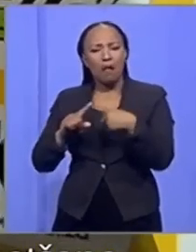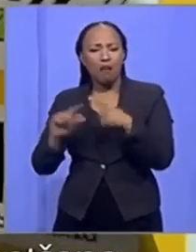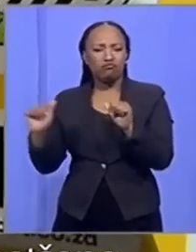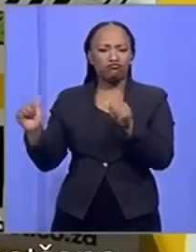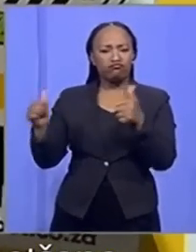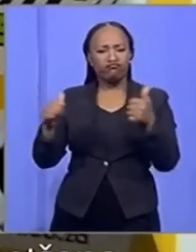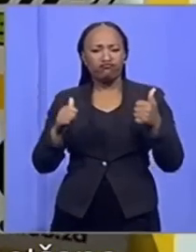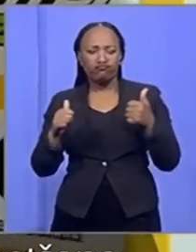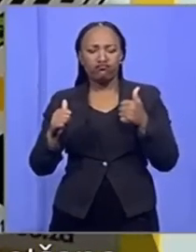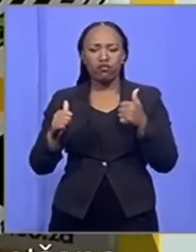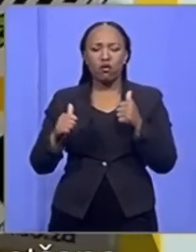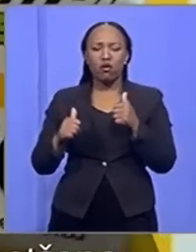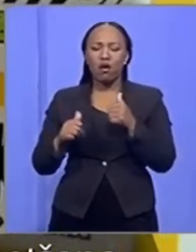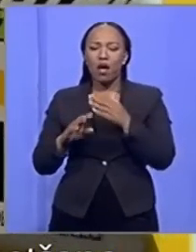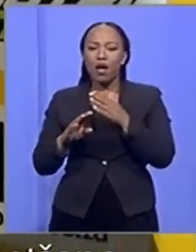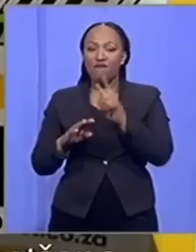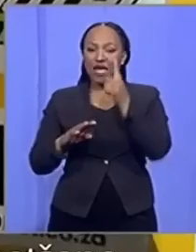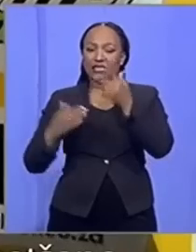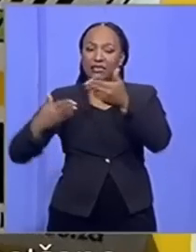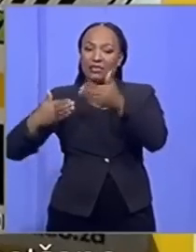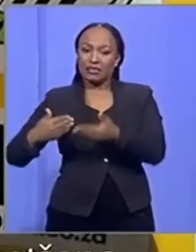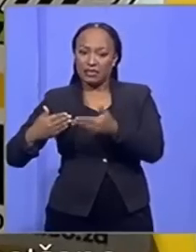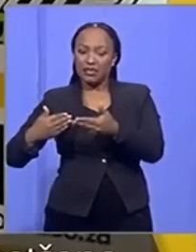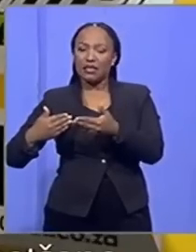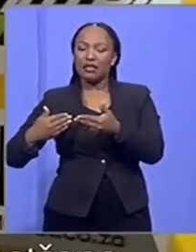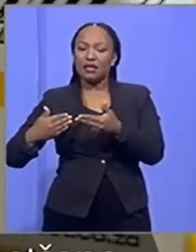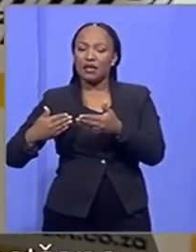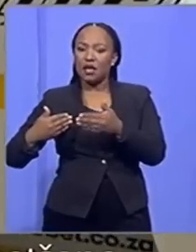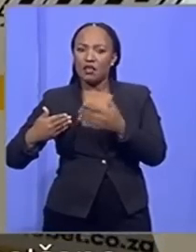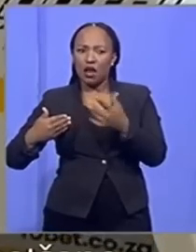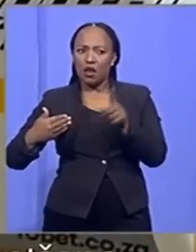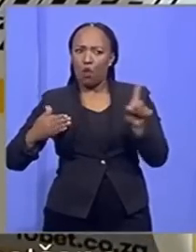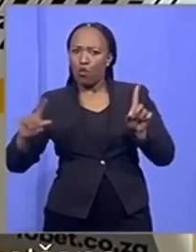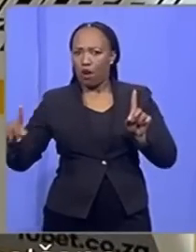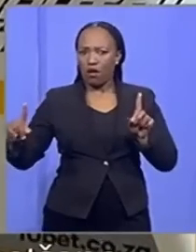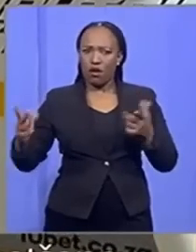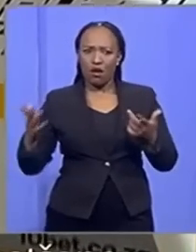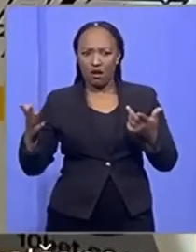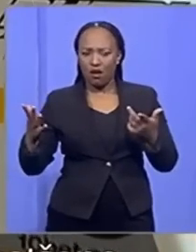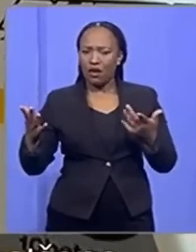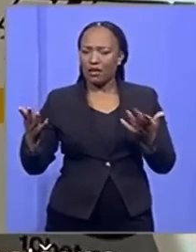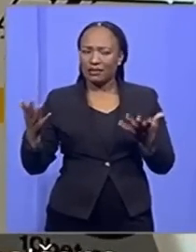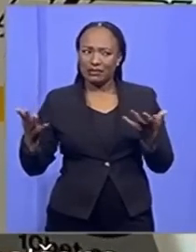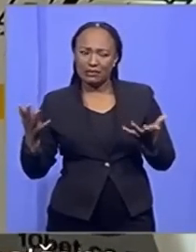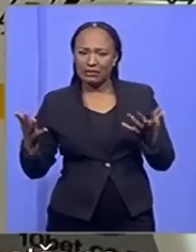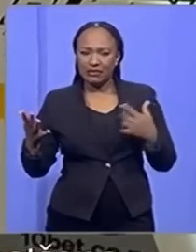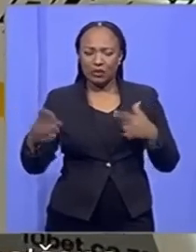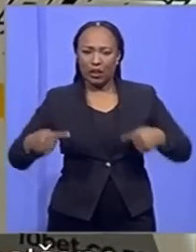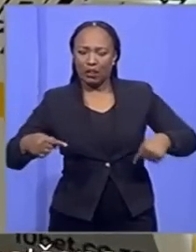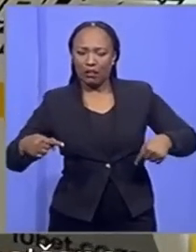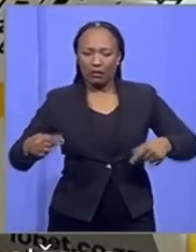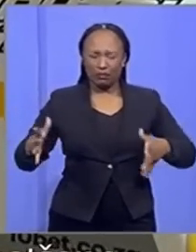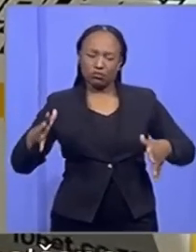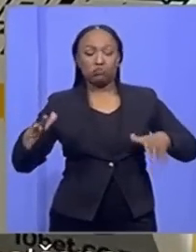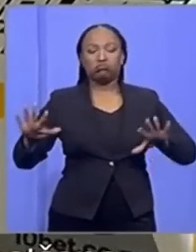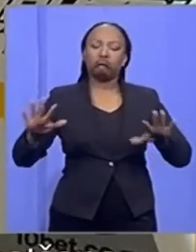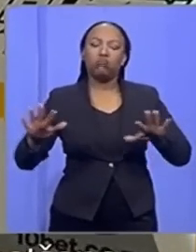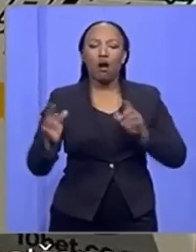in the first half 1-0, but 2 minutes later it was 1-1, and we were a little bit shaken by the